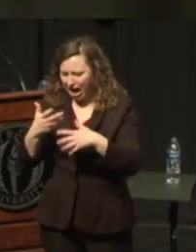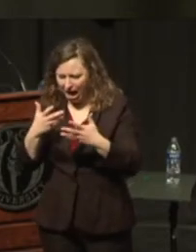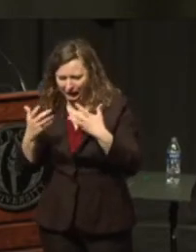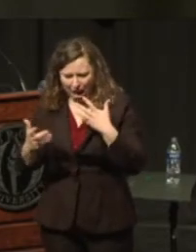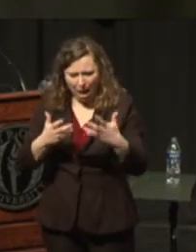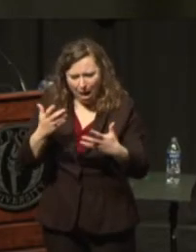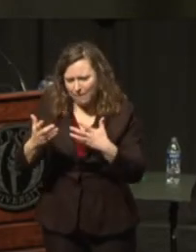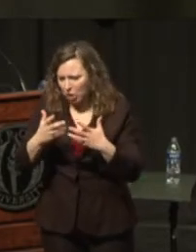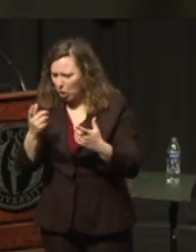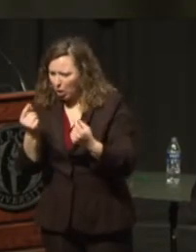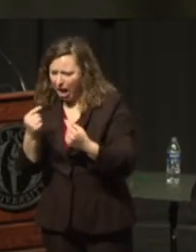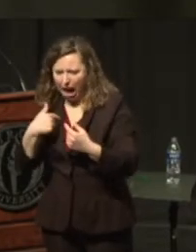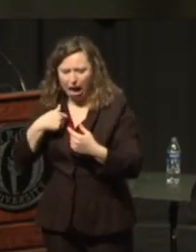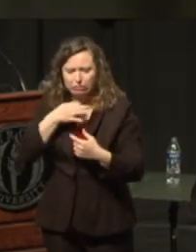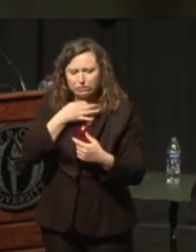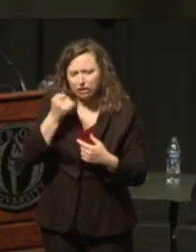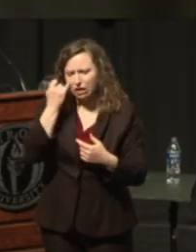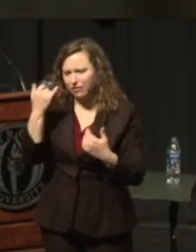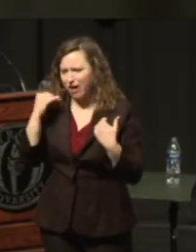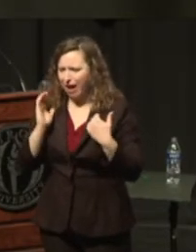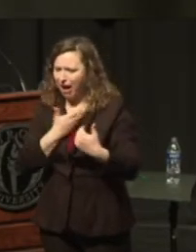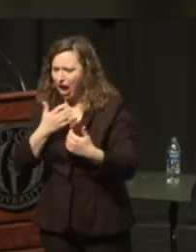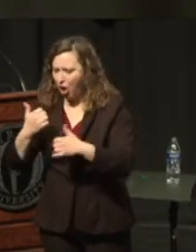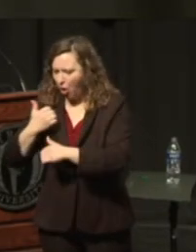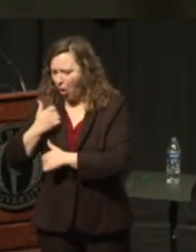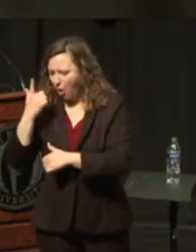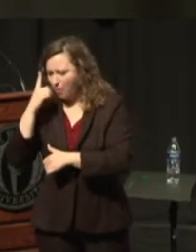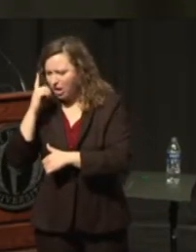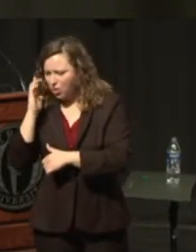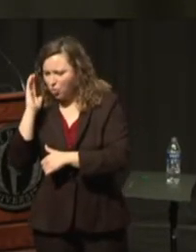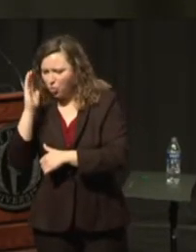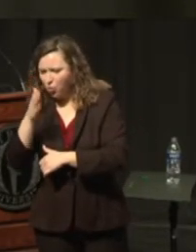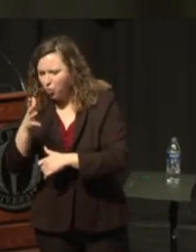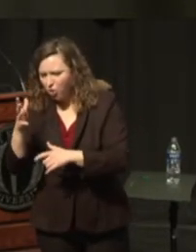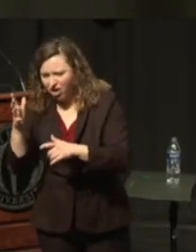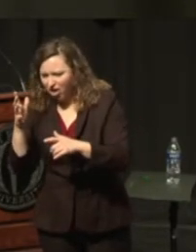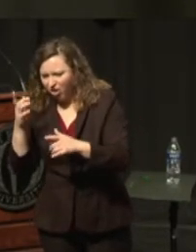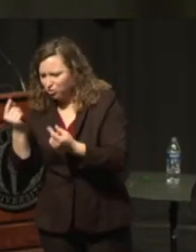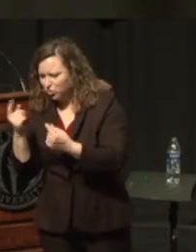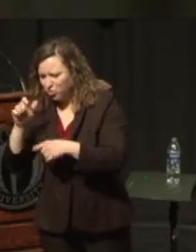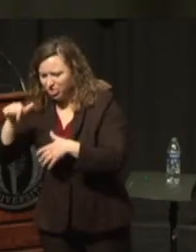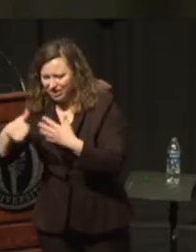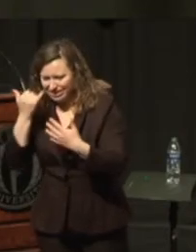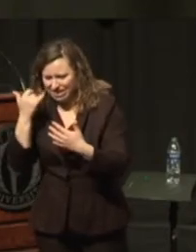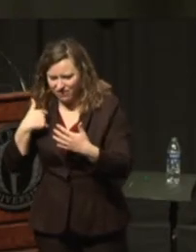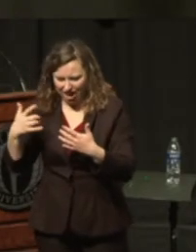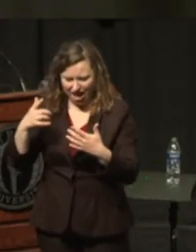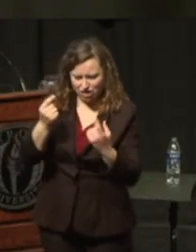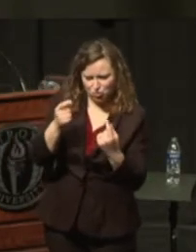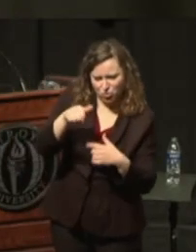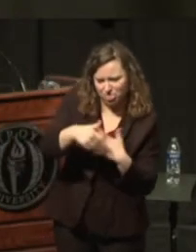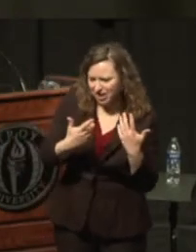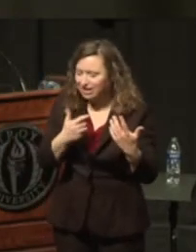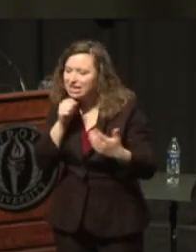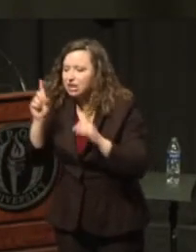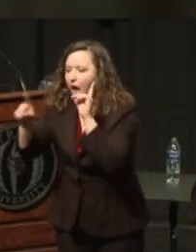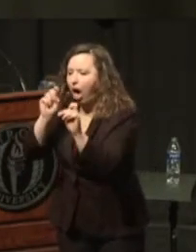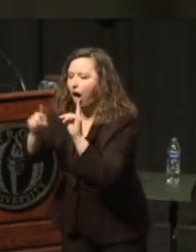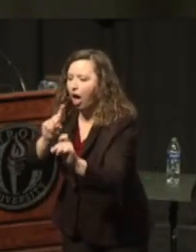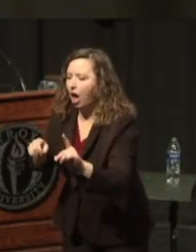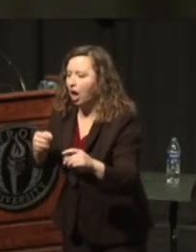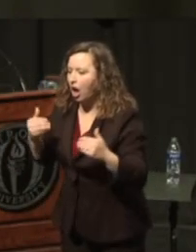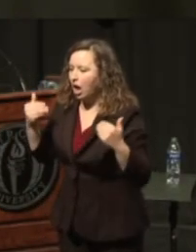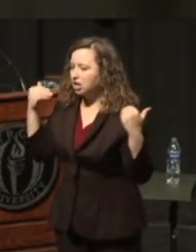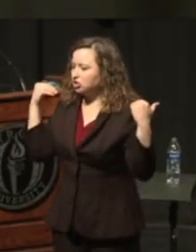us. I wonder if our army will respond to it. I wonder what's right. He didn't ask questions, right? He